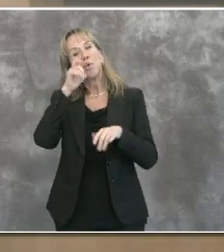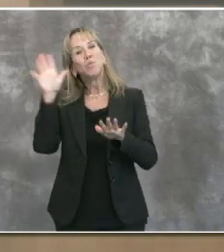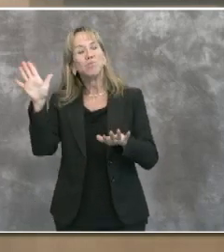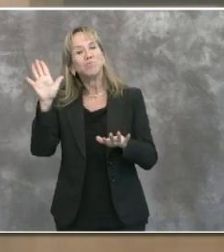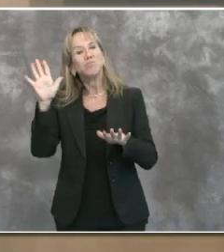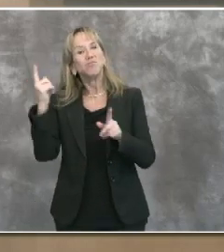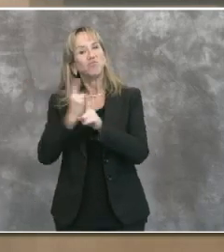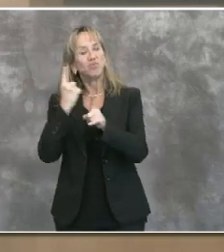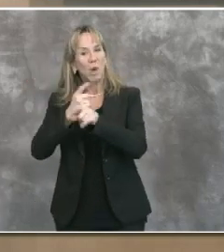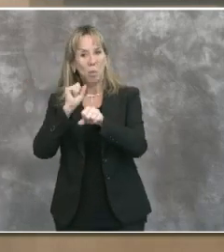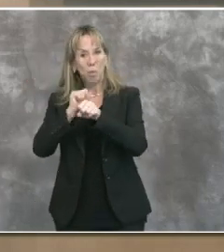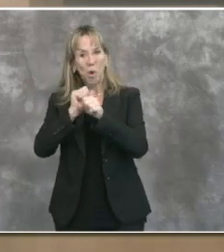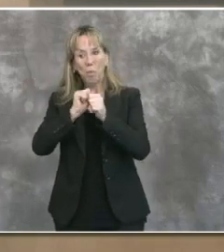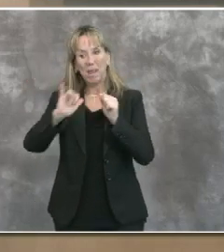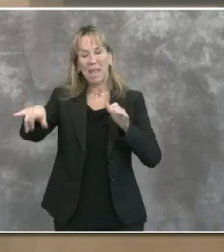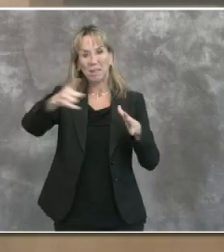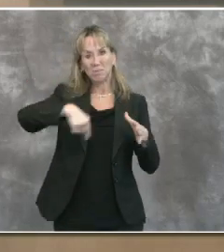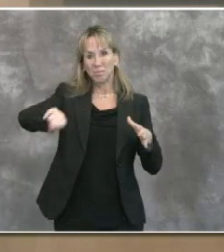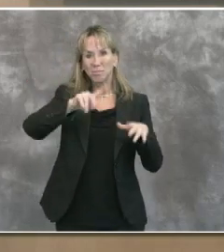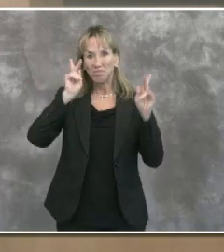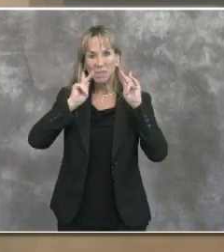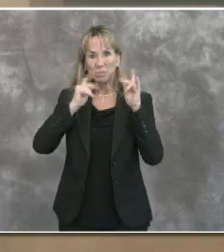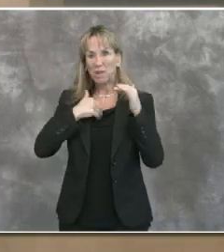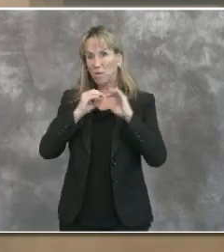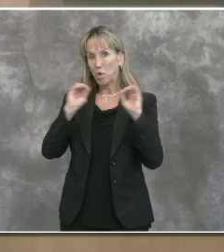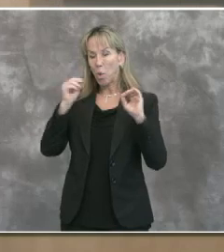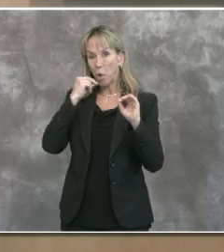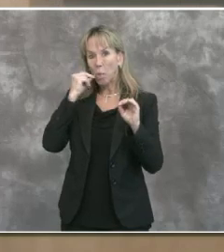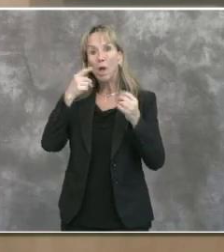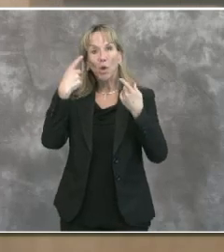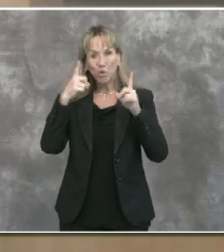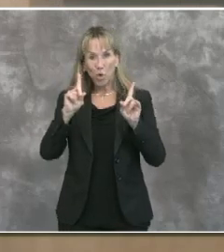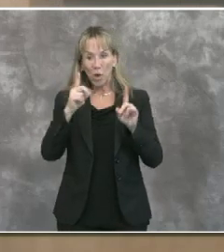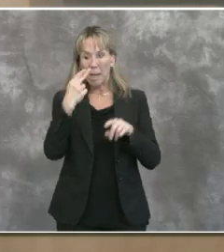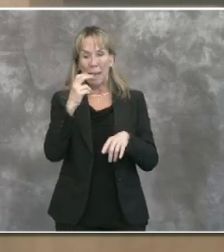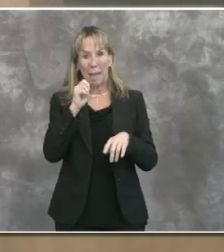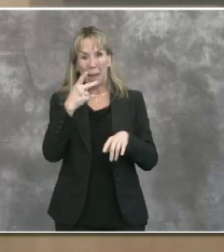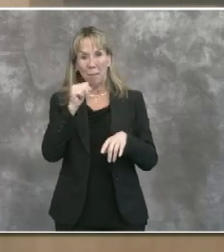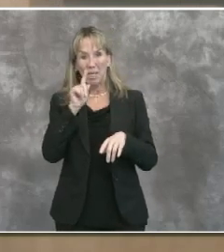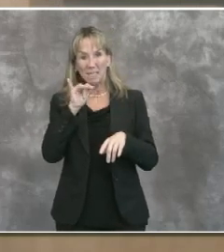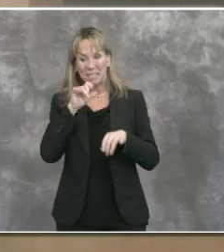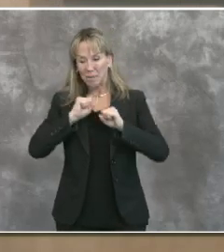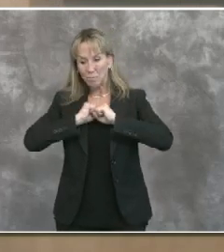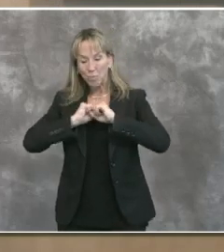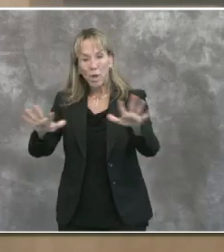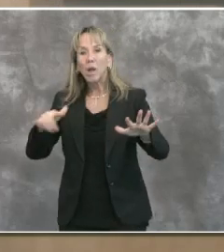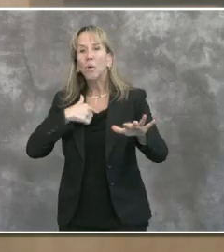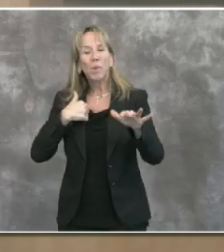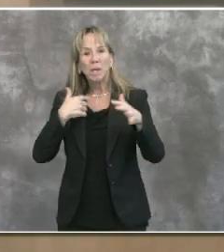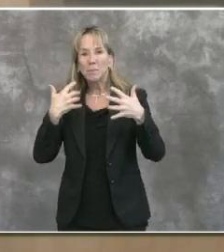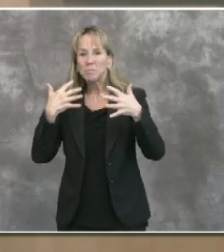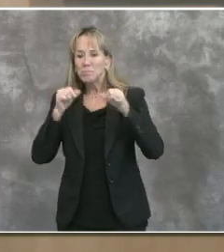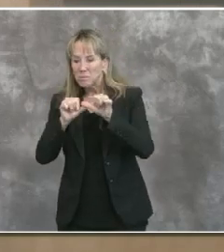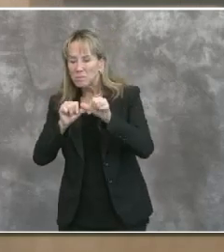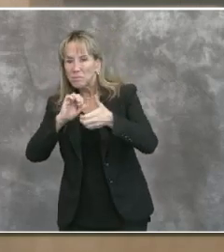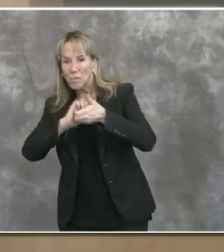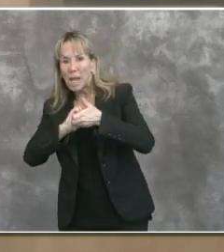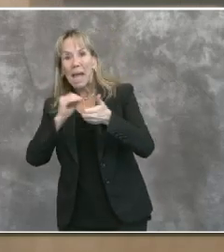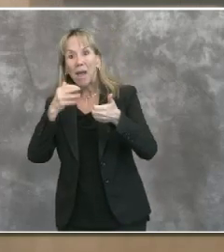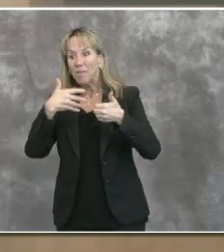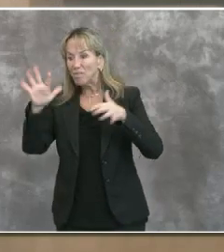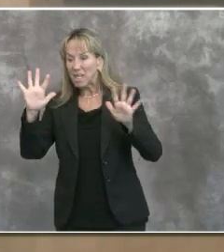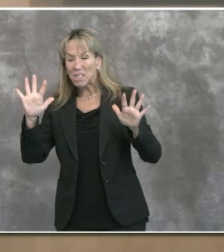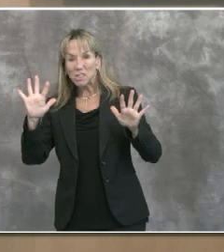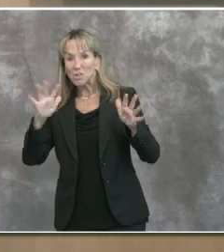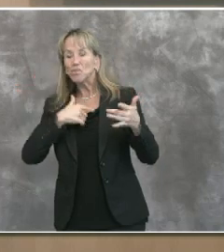homeless population during that outbreak, and we sustained those relationships to be able to continue to do the types of investigations